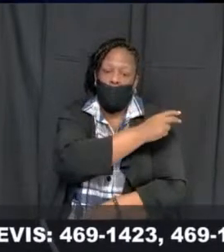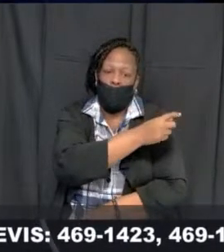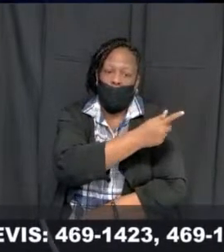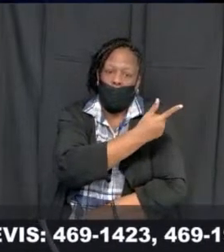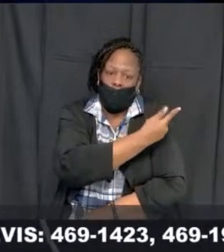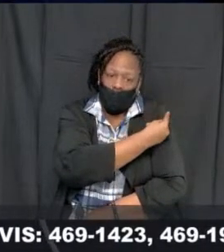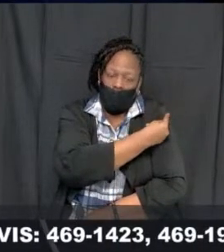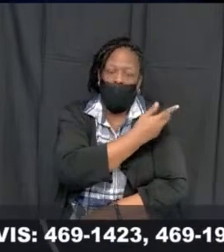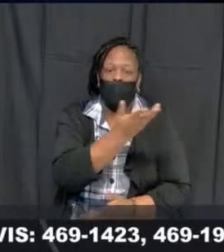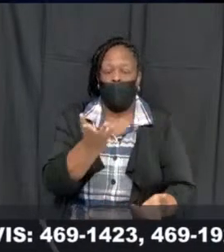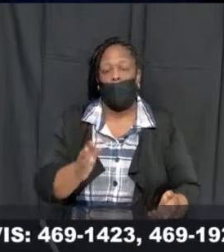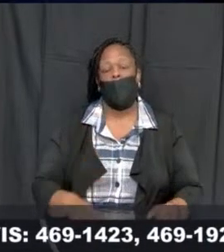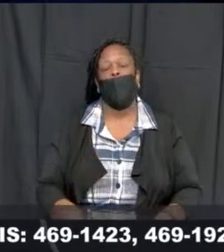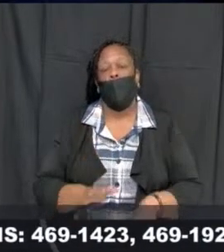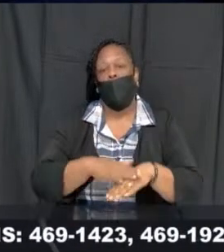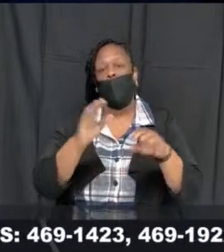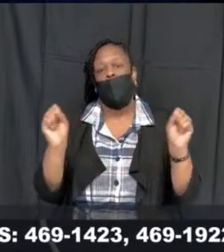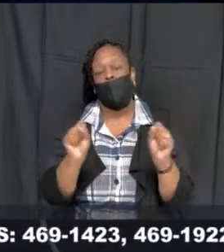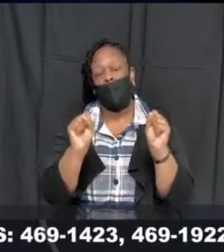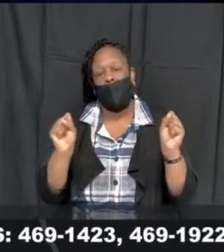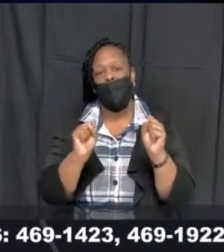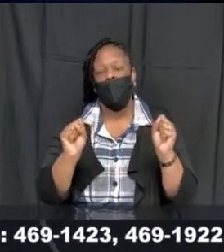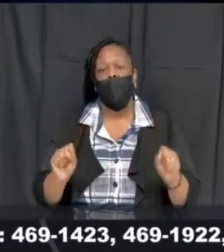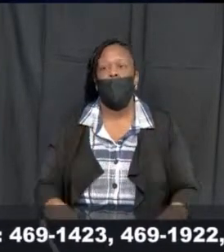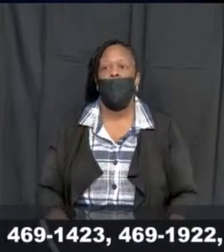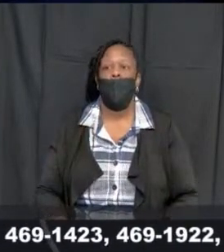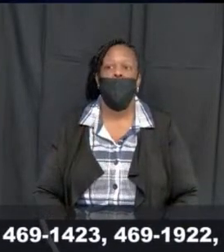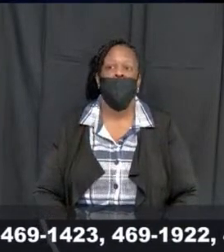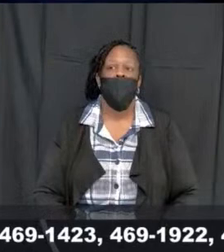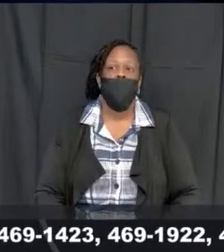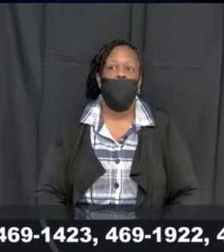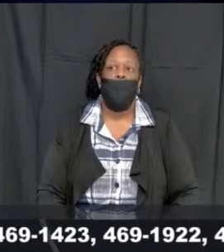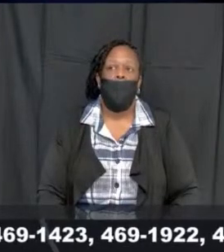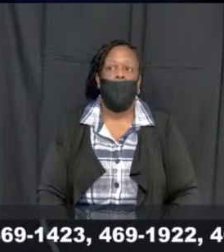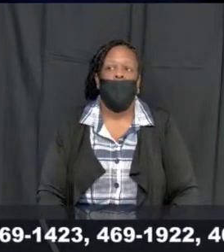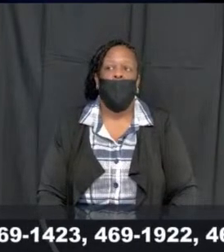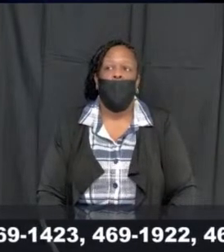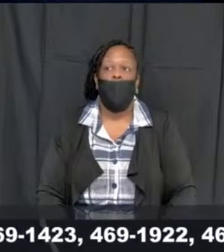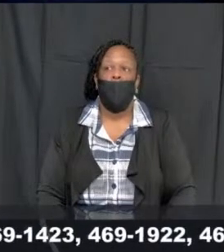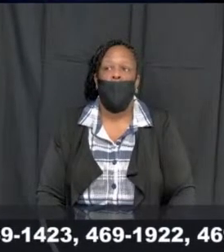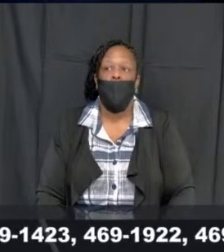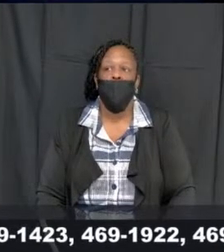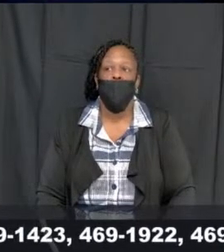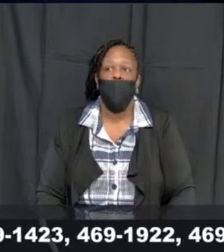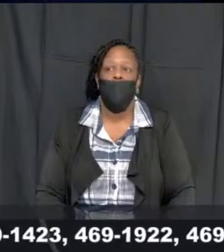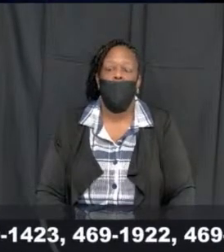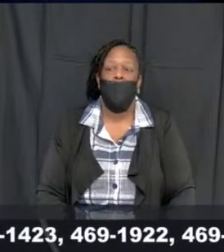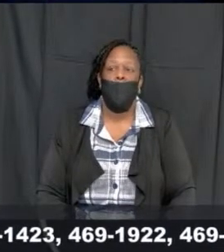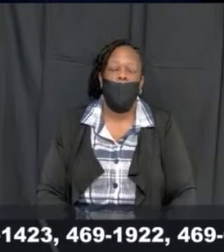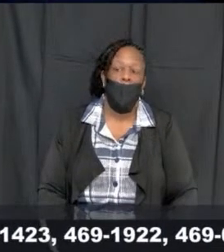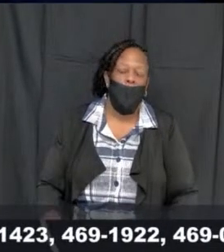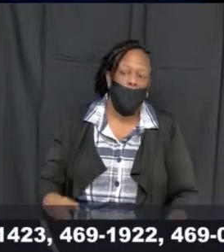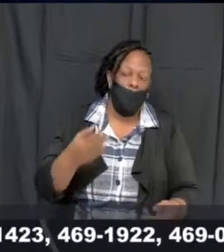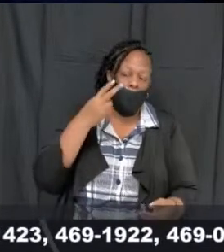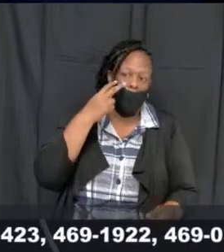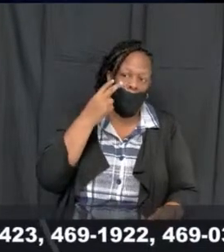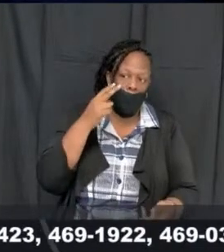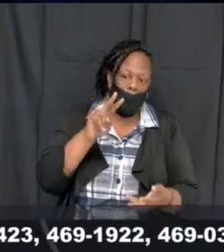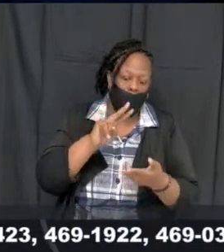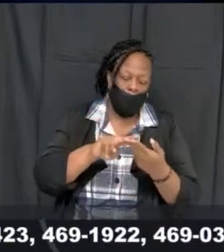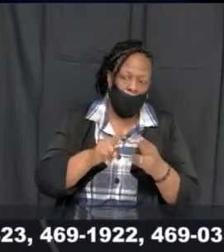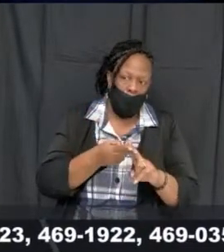vaccinate. I want to share some information with you in terms of some data, because I think it's important, and I think that's what people